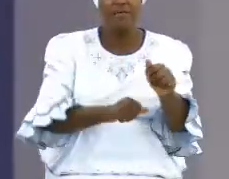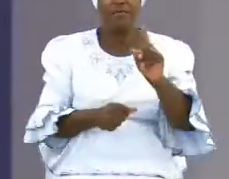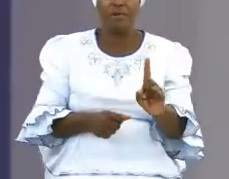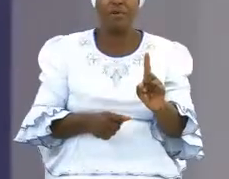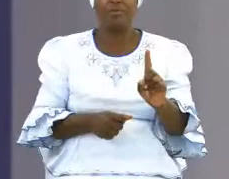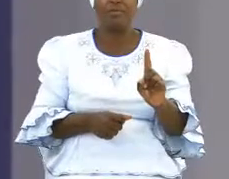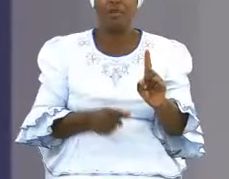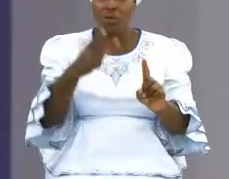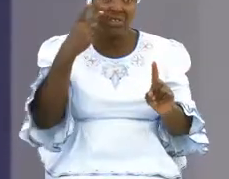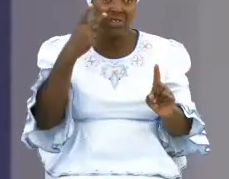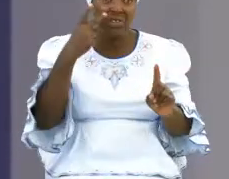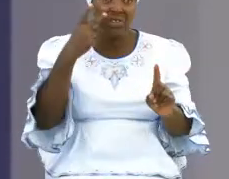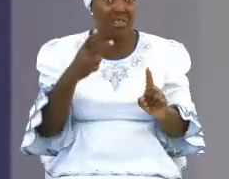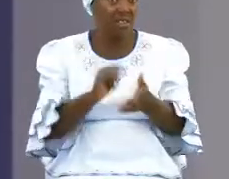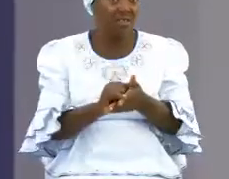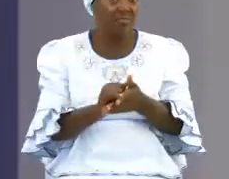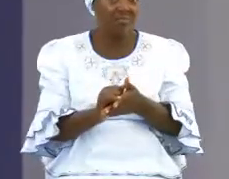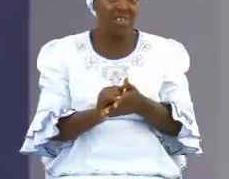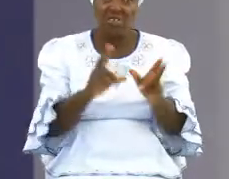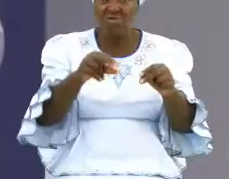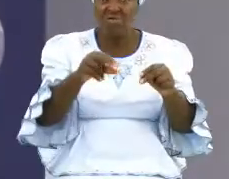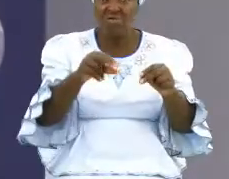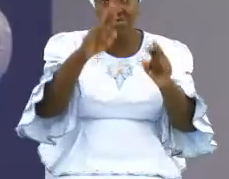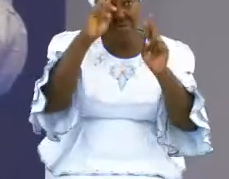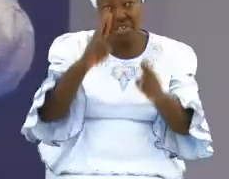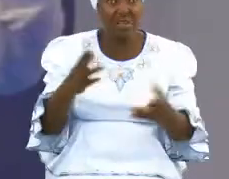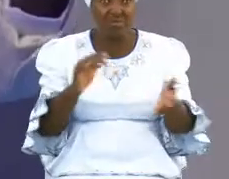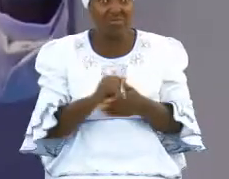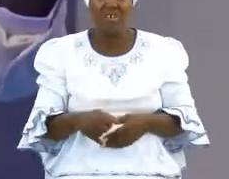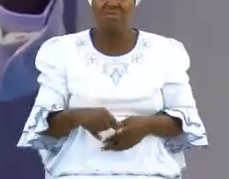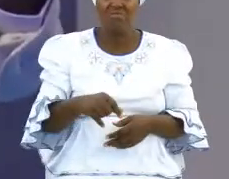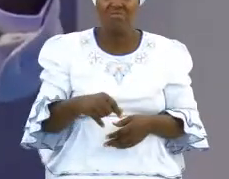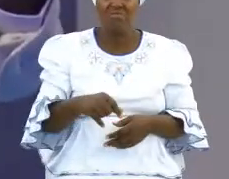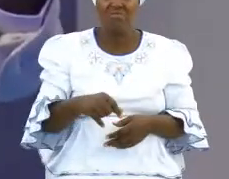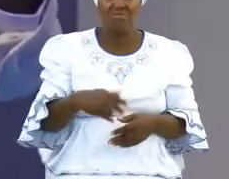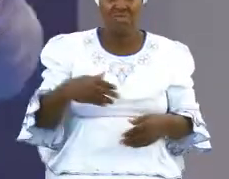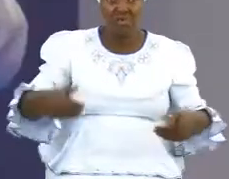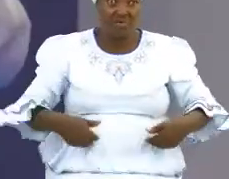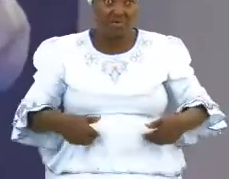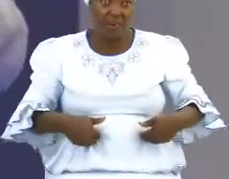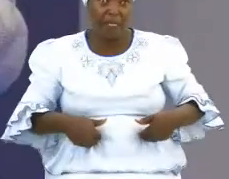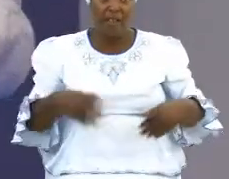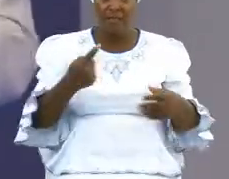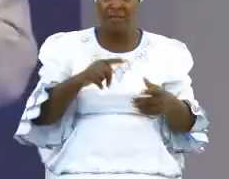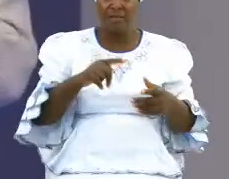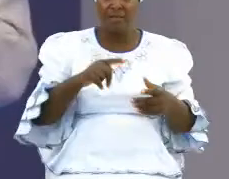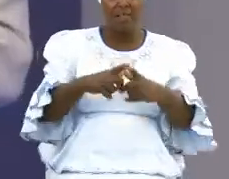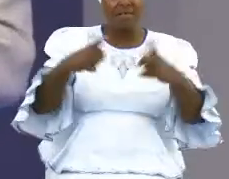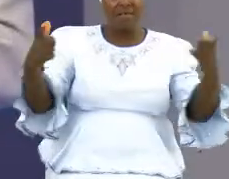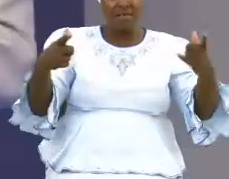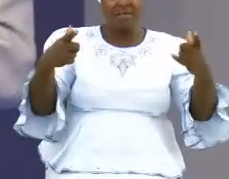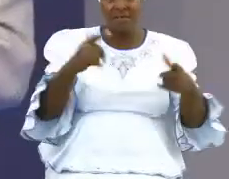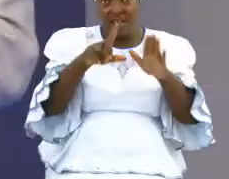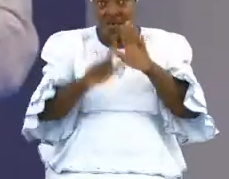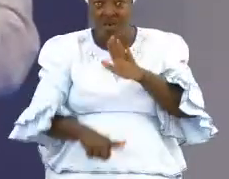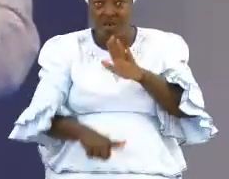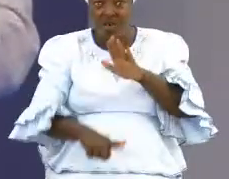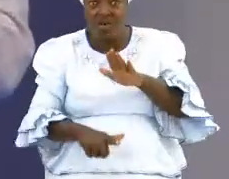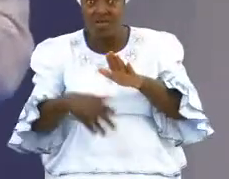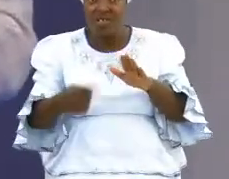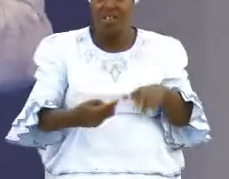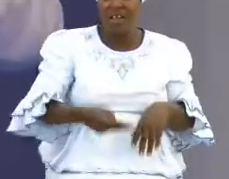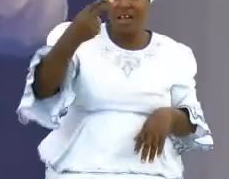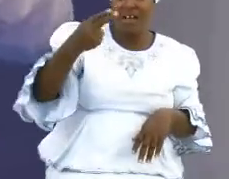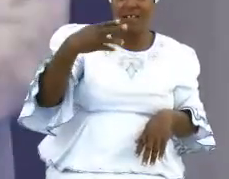that? There's no impartiality there. The small, the great, the lowly, the high,